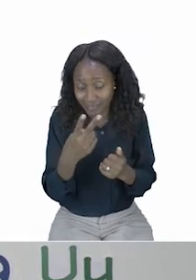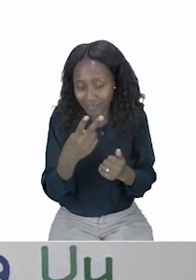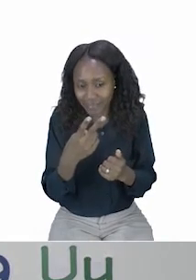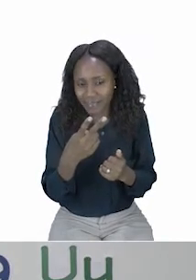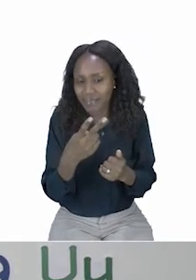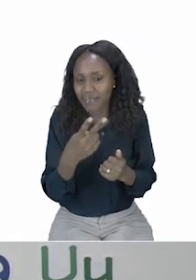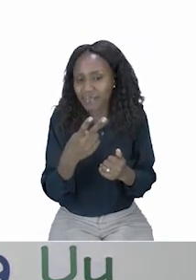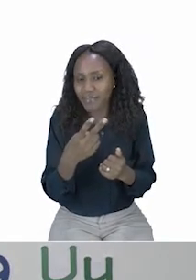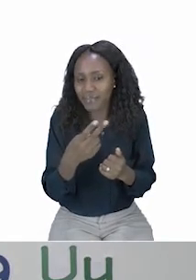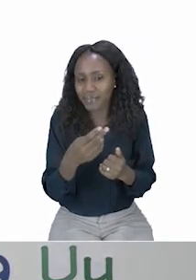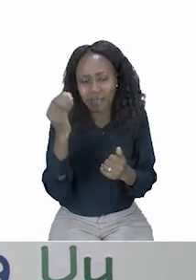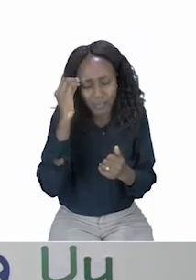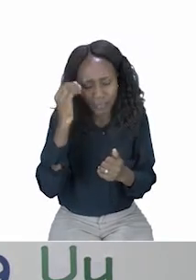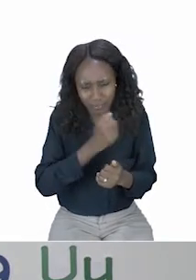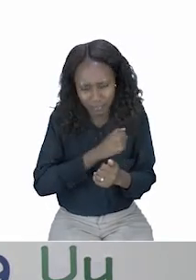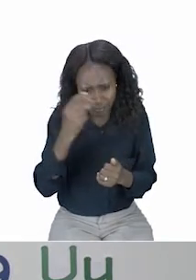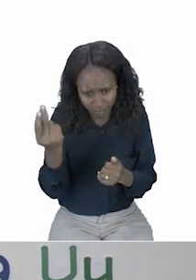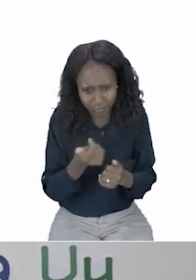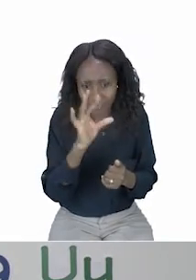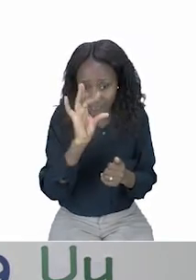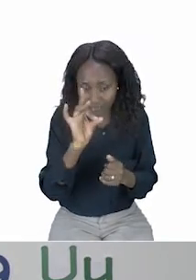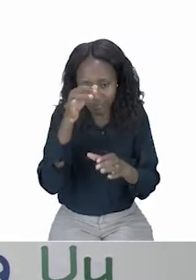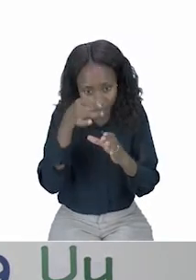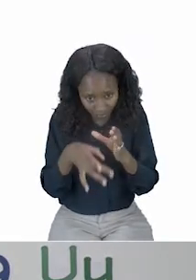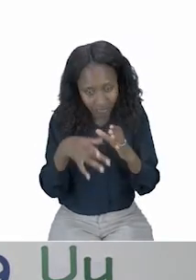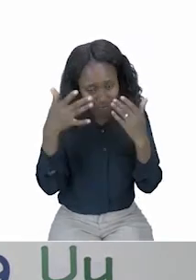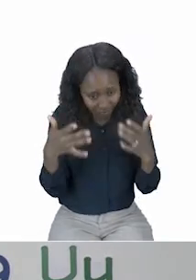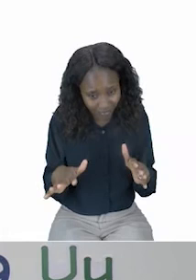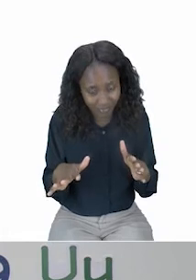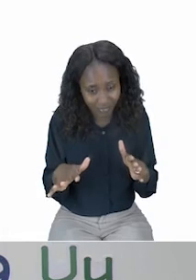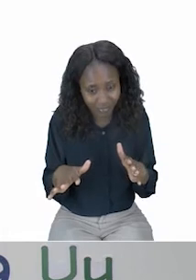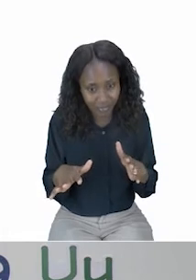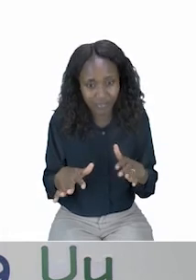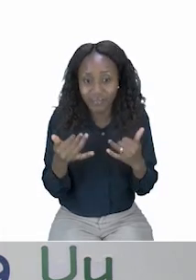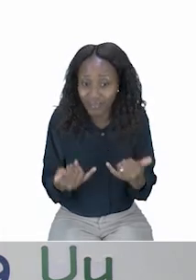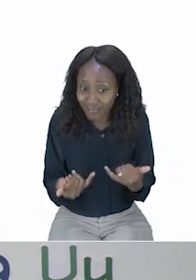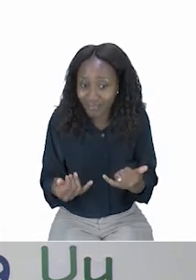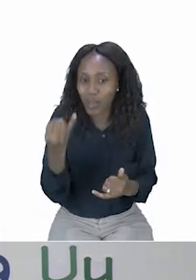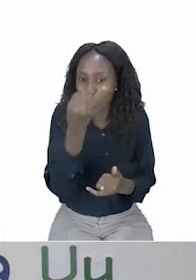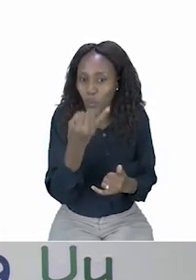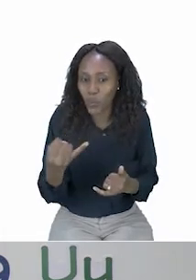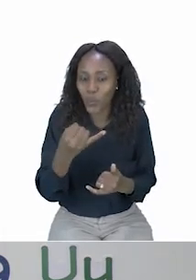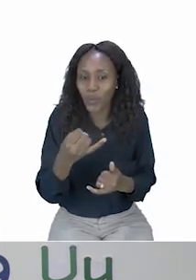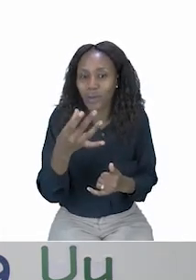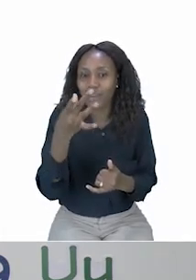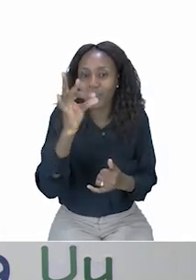we already know that Mother bought 8 eggs. So we are going to draw our 8